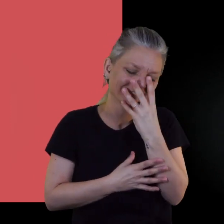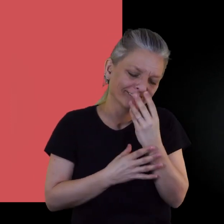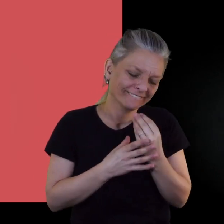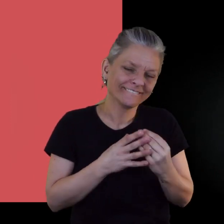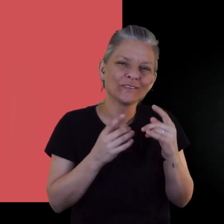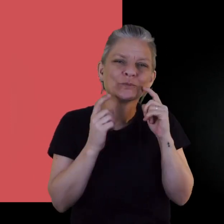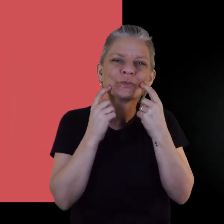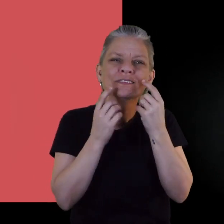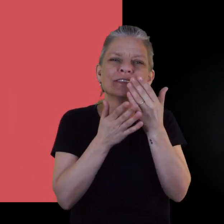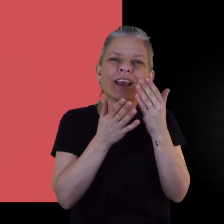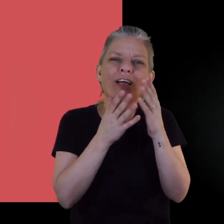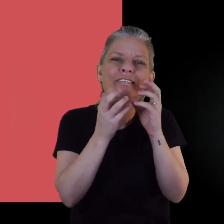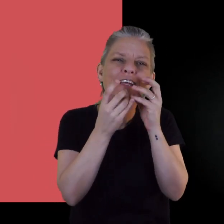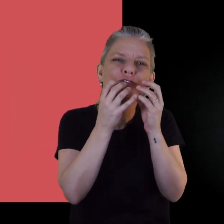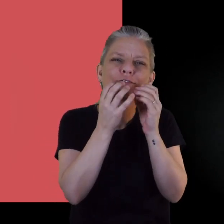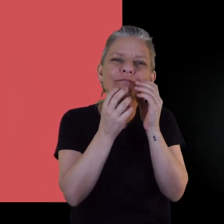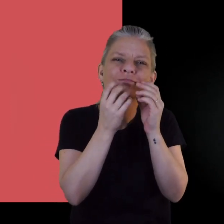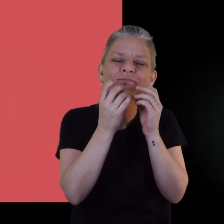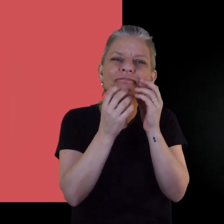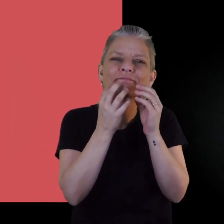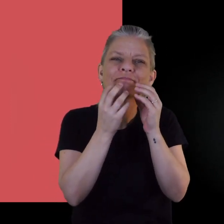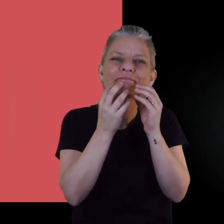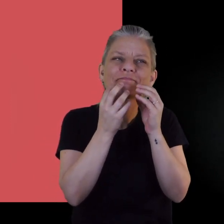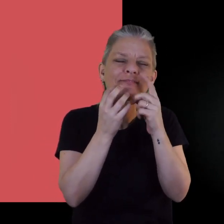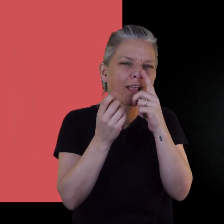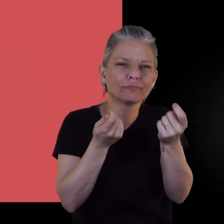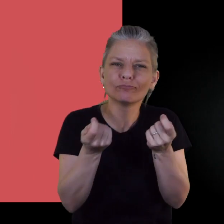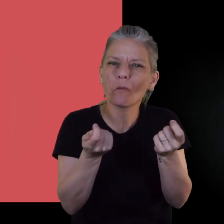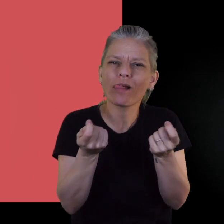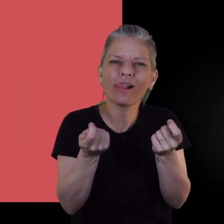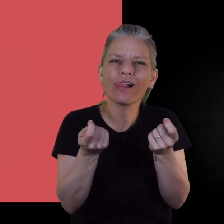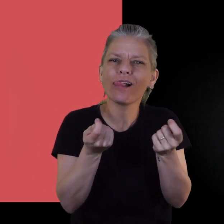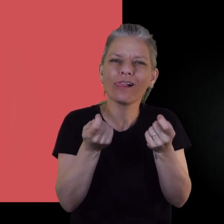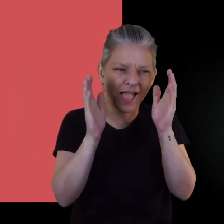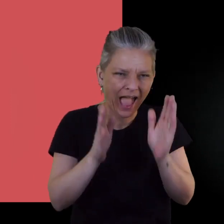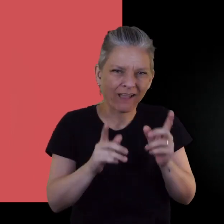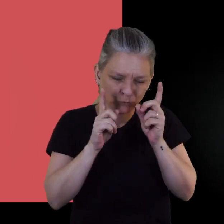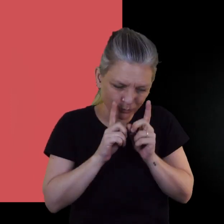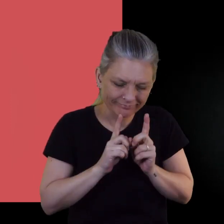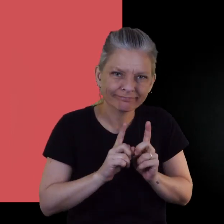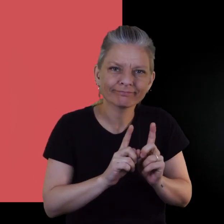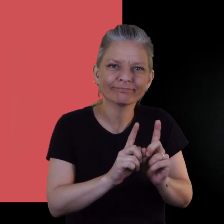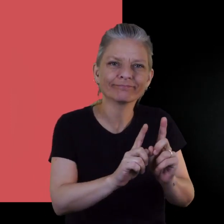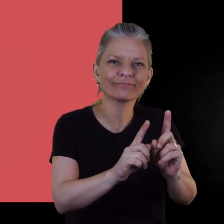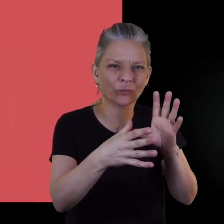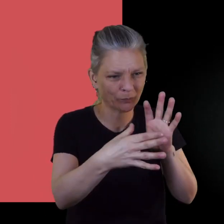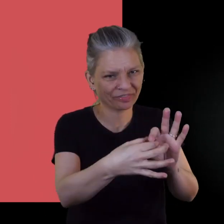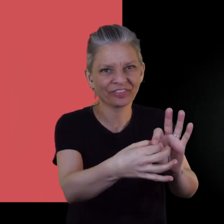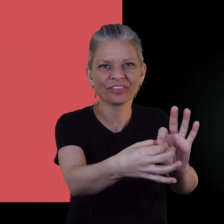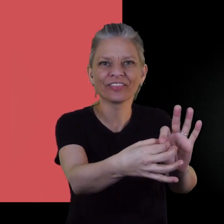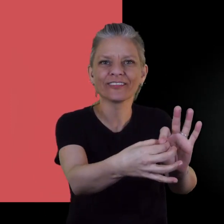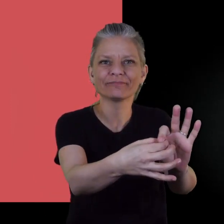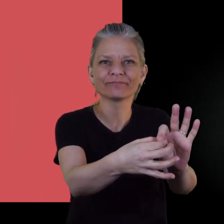can't control it. You have to move with it. Swimming in the current, washing up